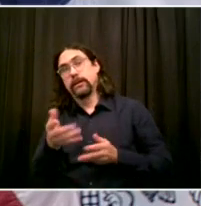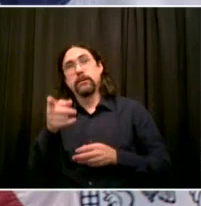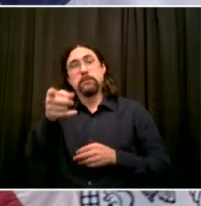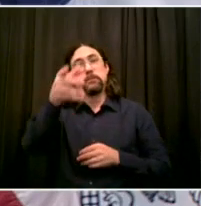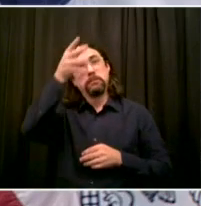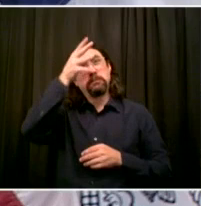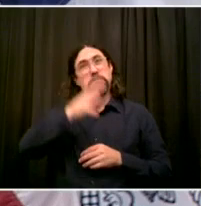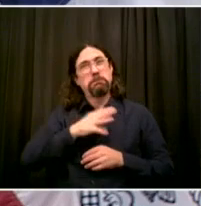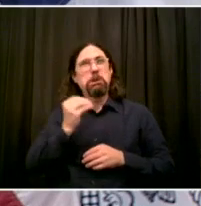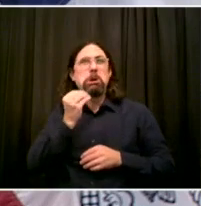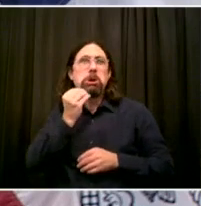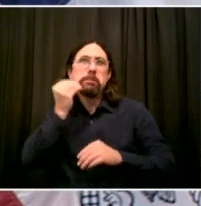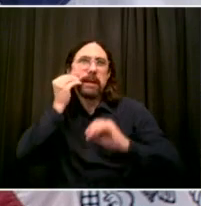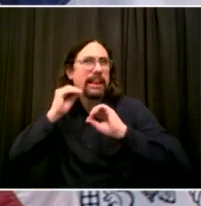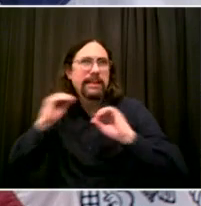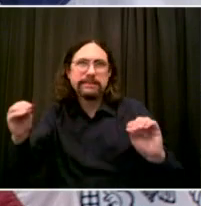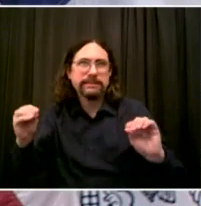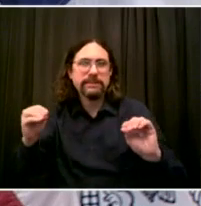in the head